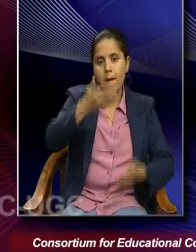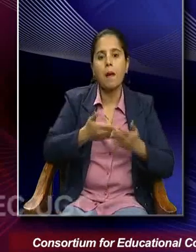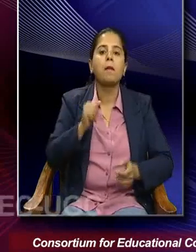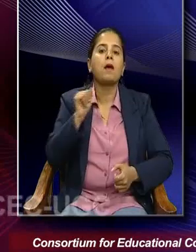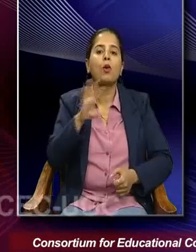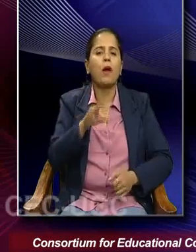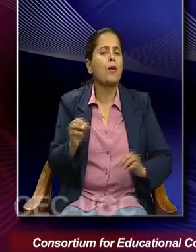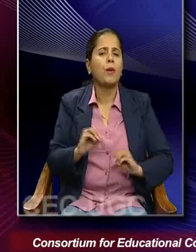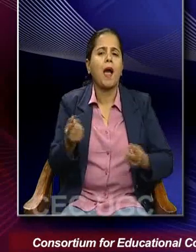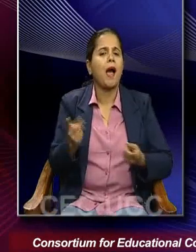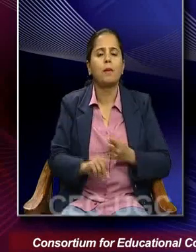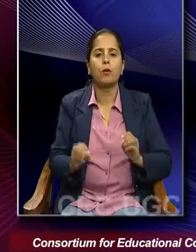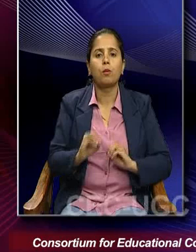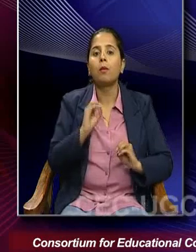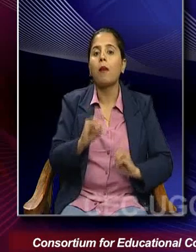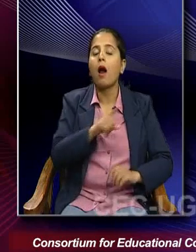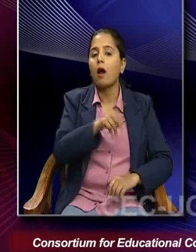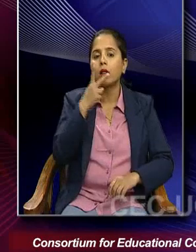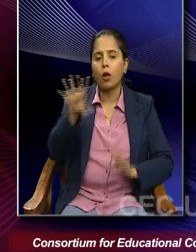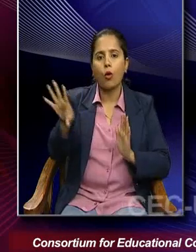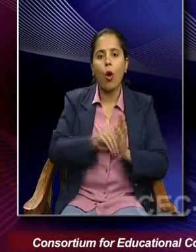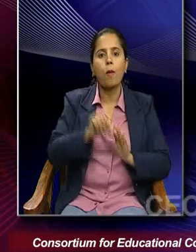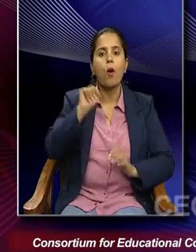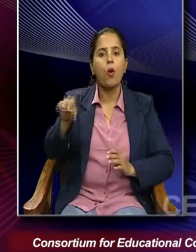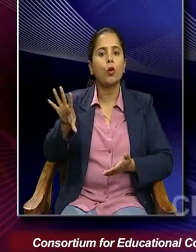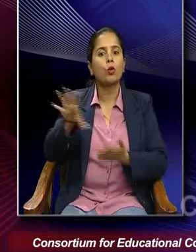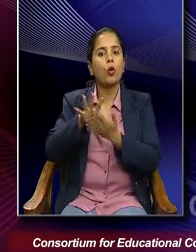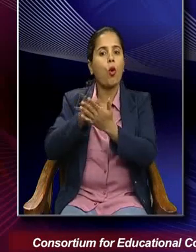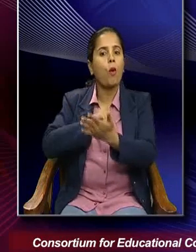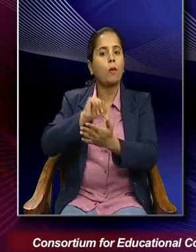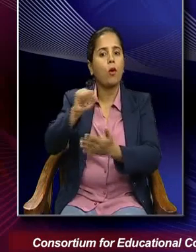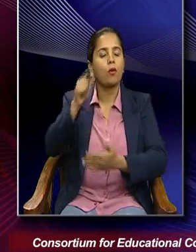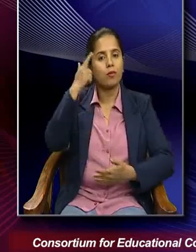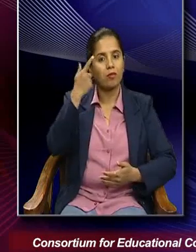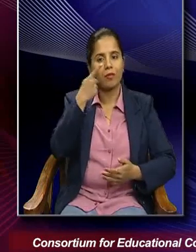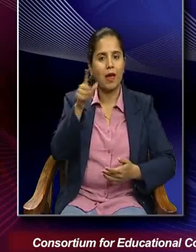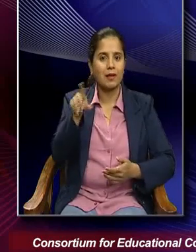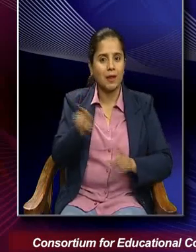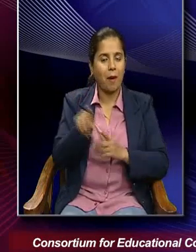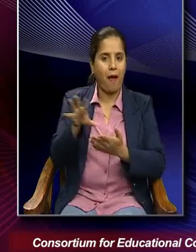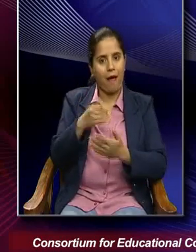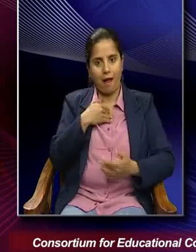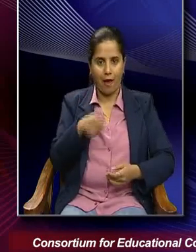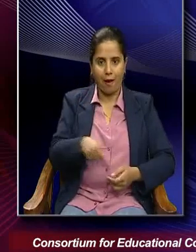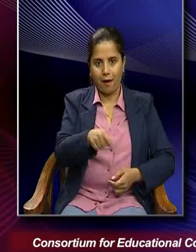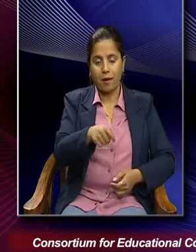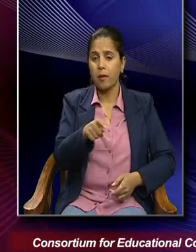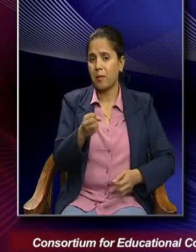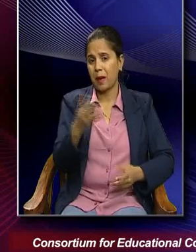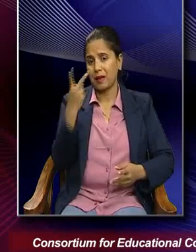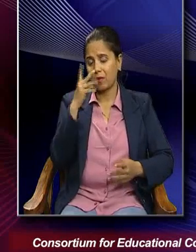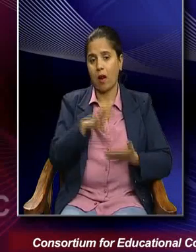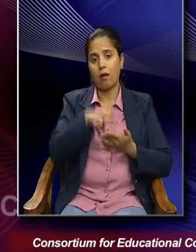at being a mother or a teacher or a postman or a doctor. If we look